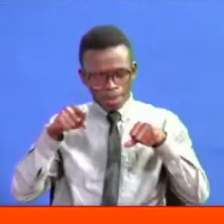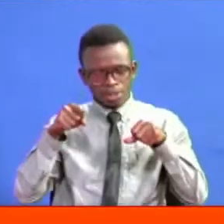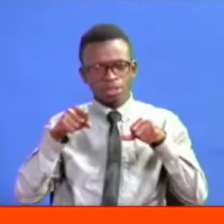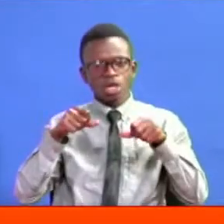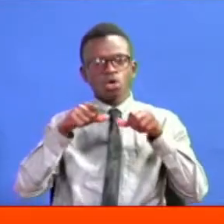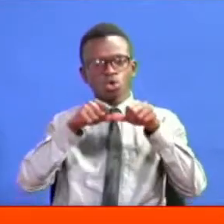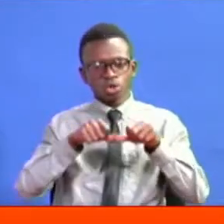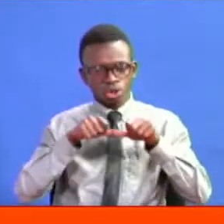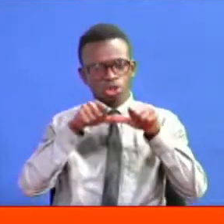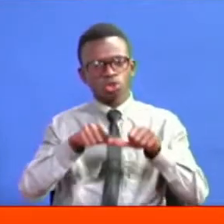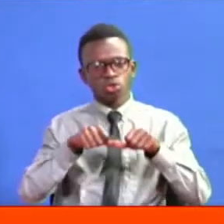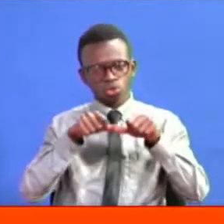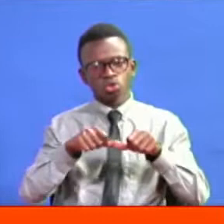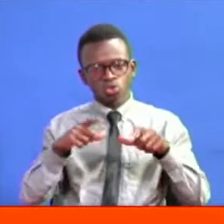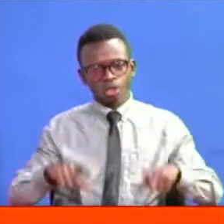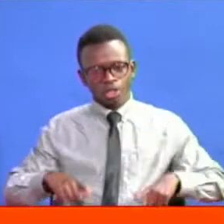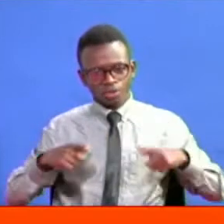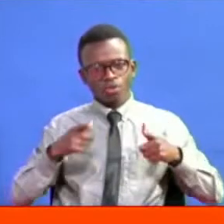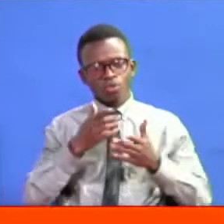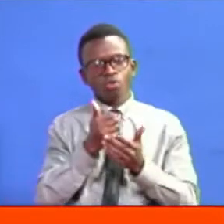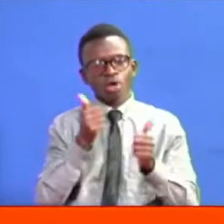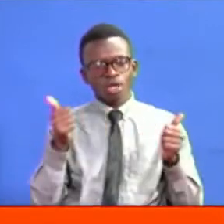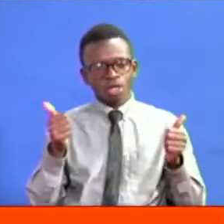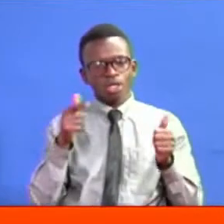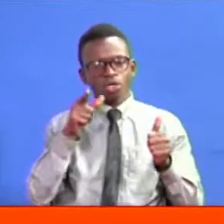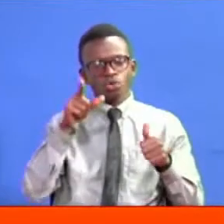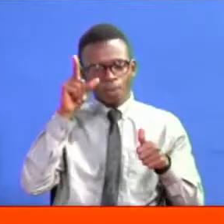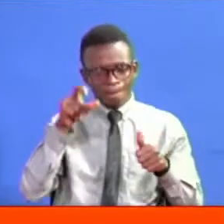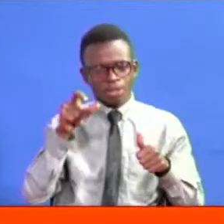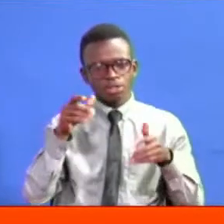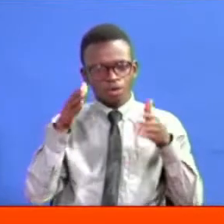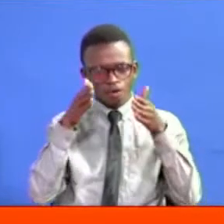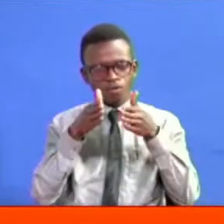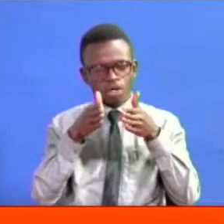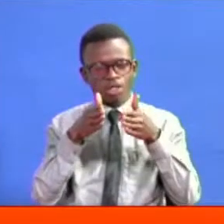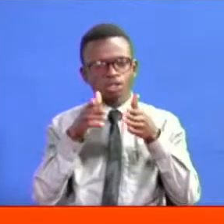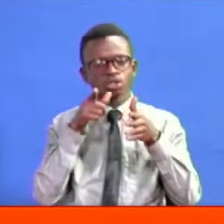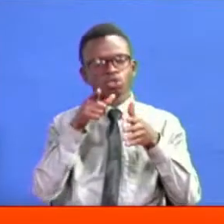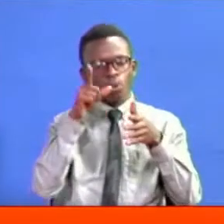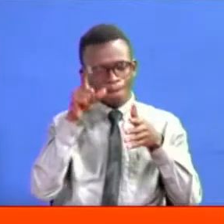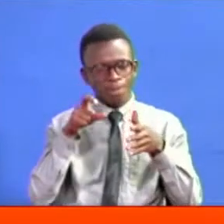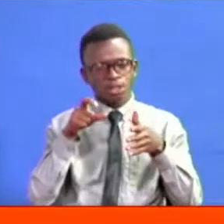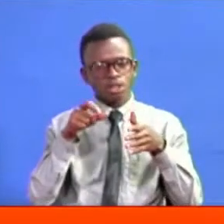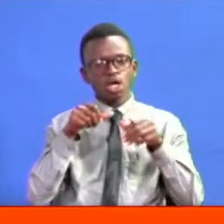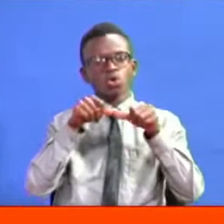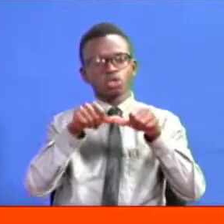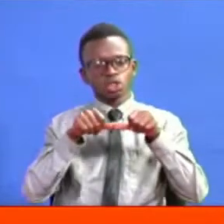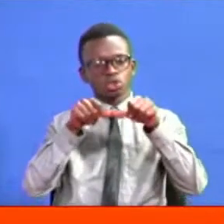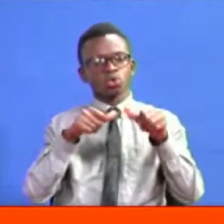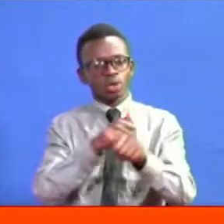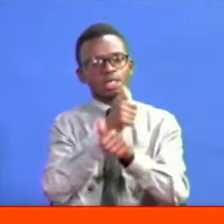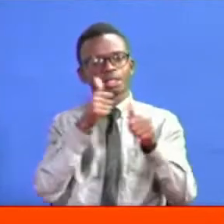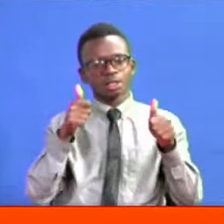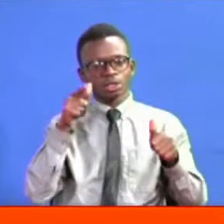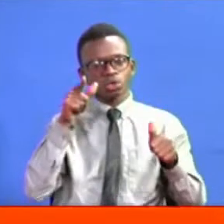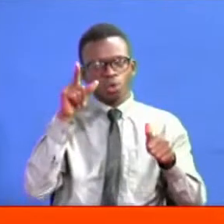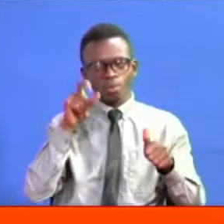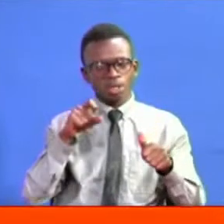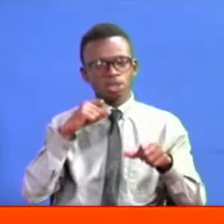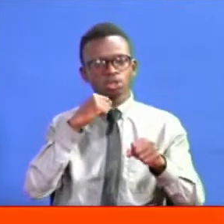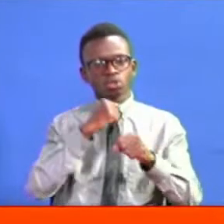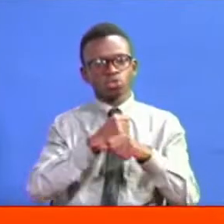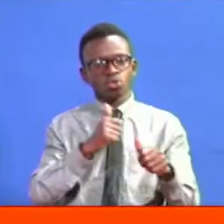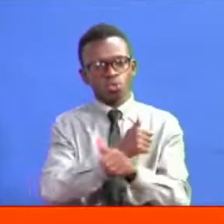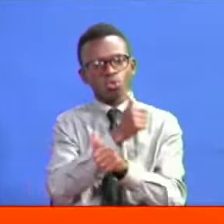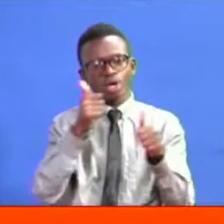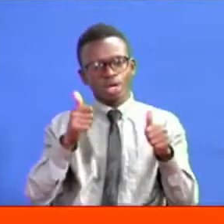settle for less, You just have to get up from your comfort zone and keep going. You have to know what you can do and how